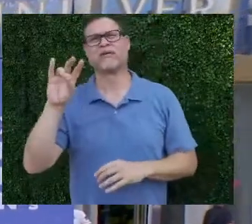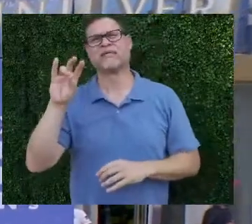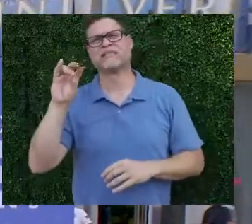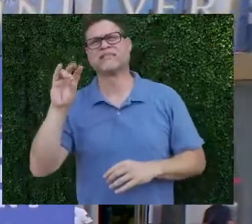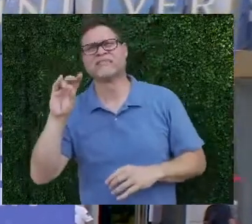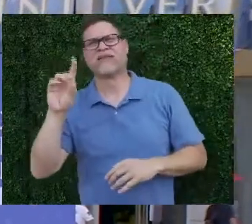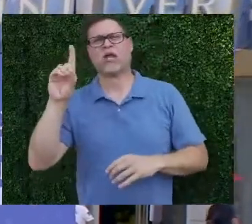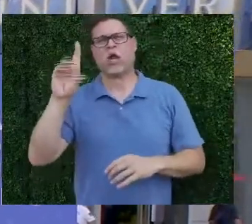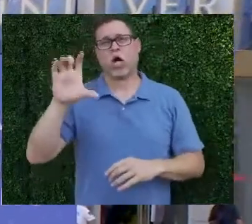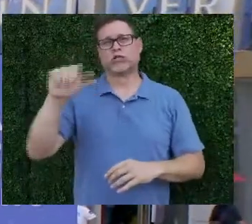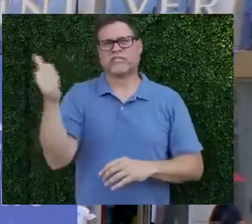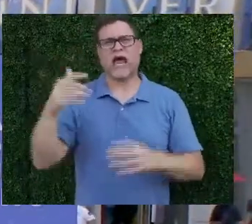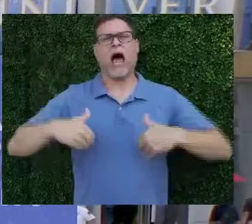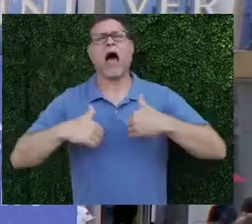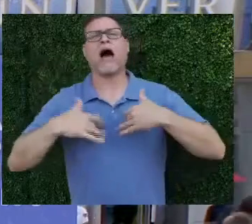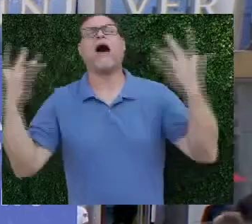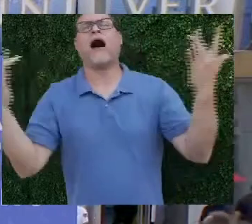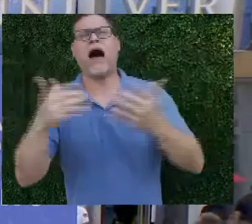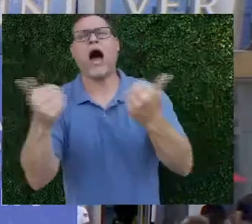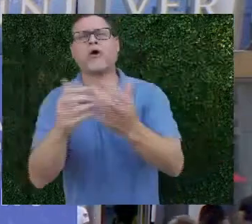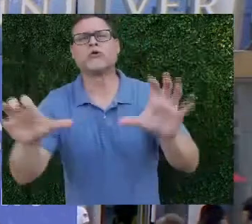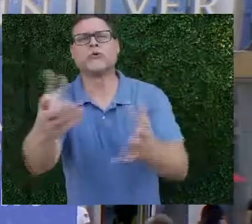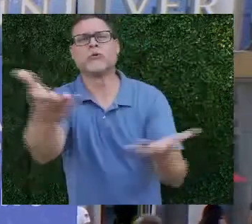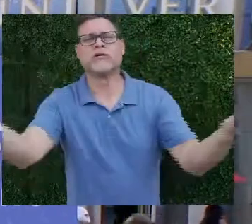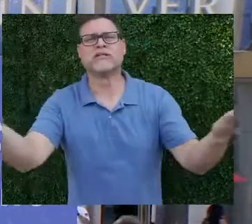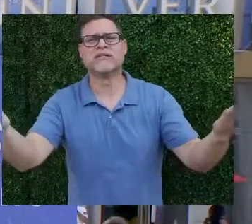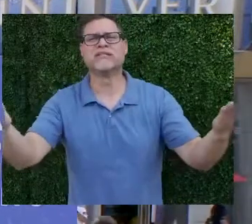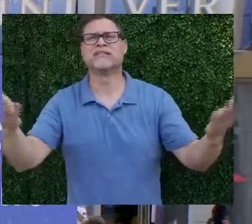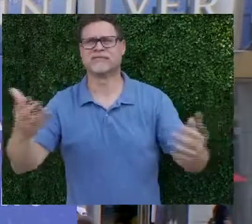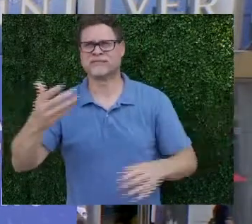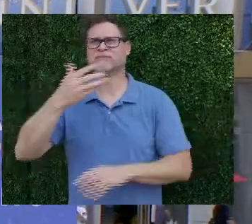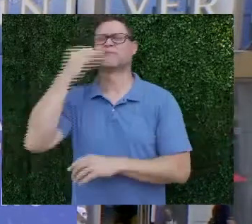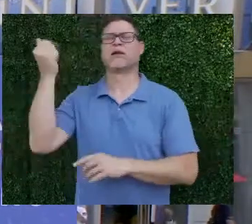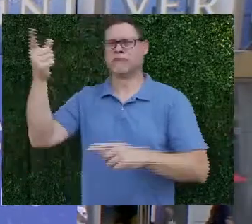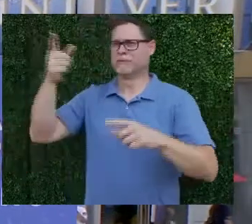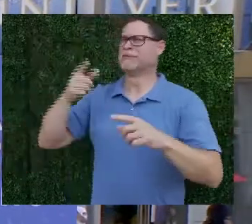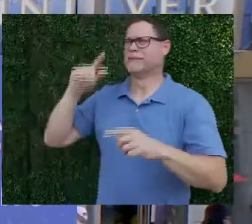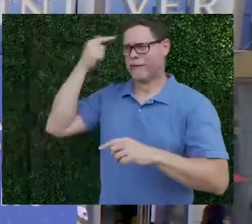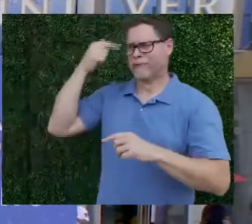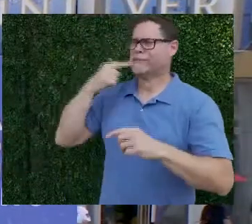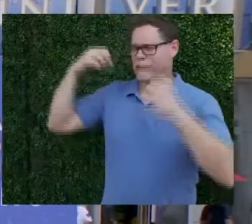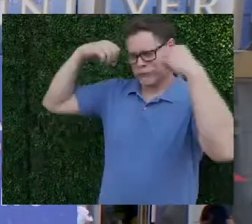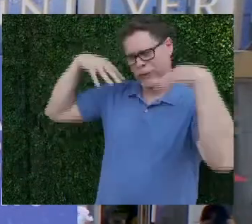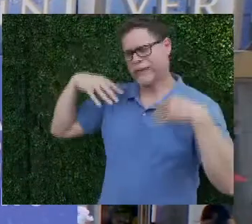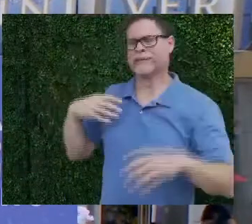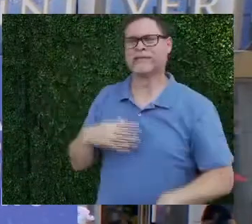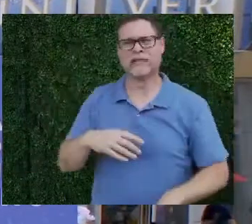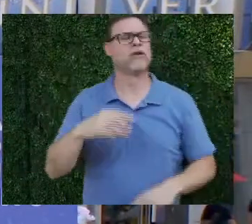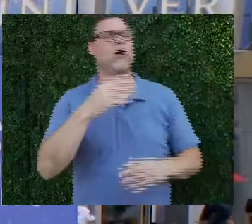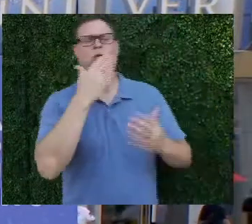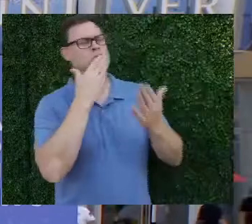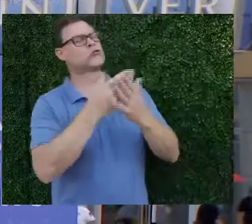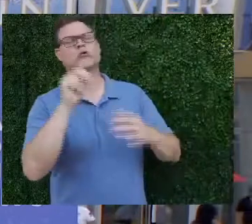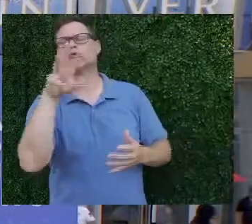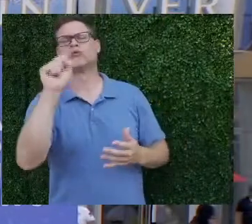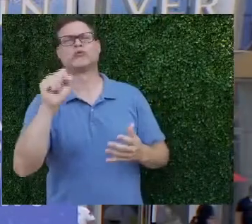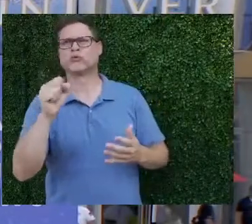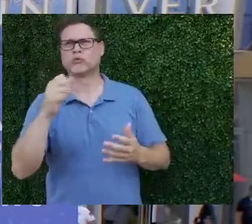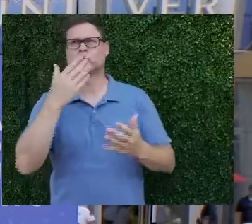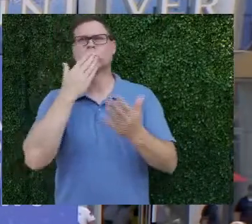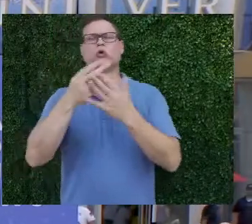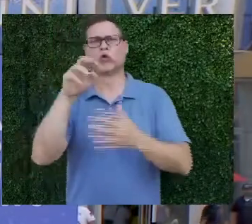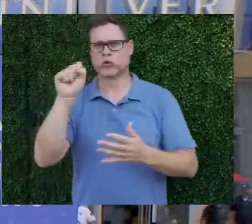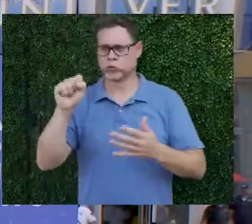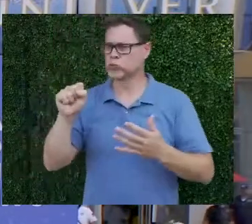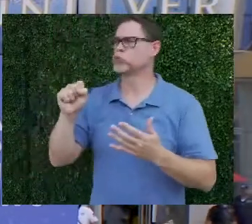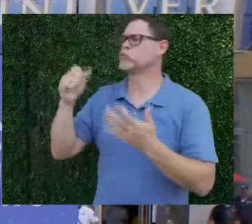like 110 degrees. How y'all doing? Sweaty. That's better. It's good to be here, man, with some good news. With some good news, finally,